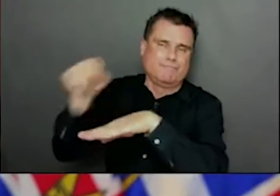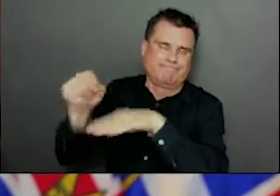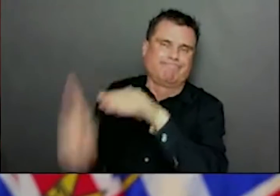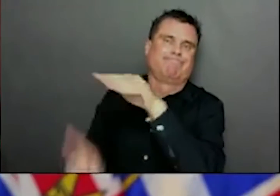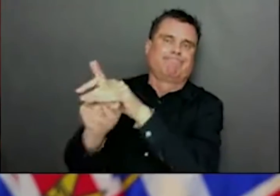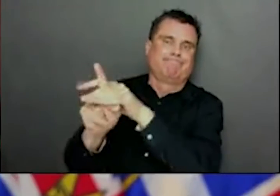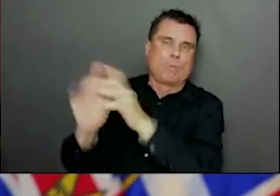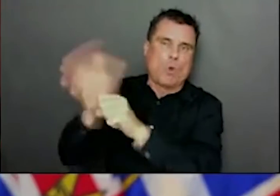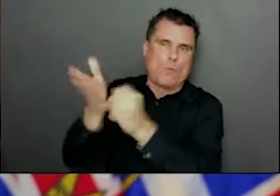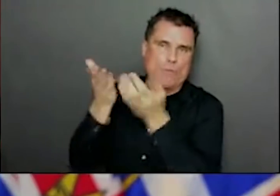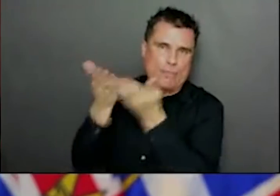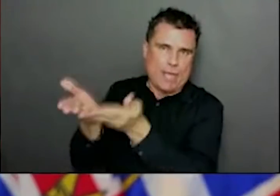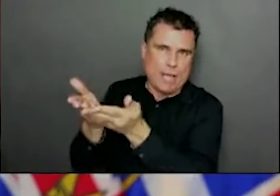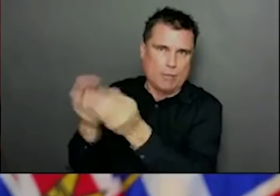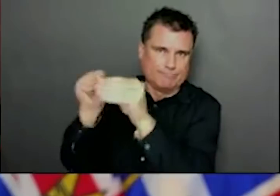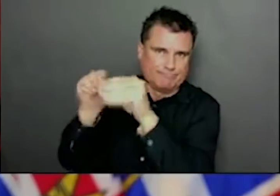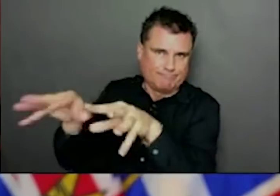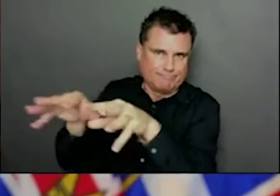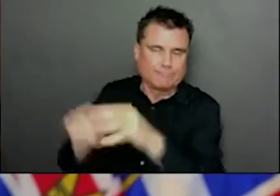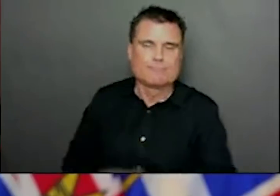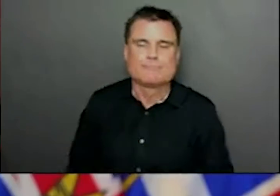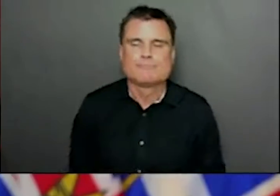care. That involves